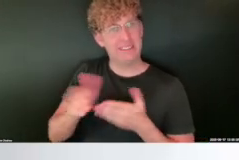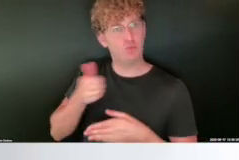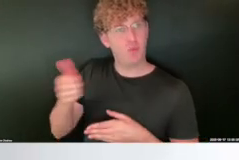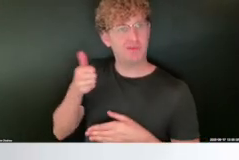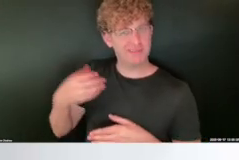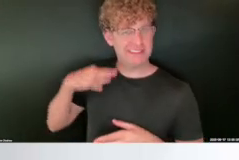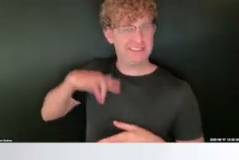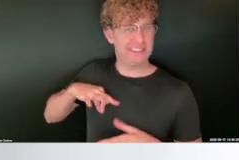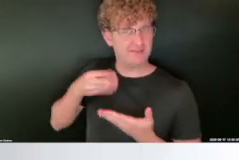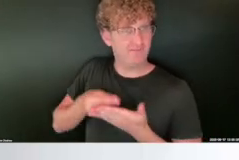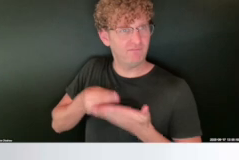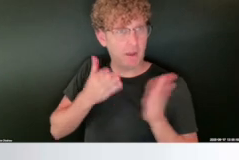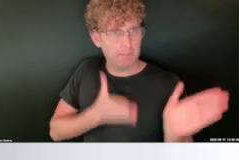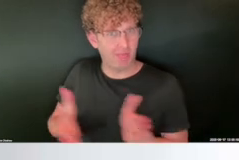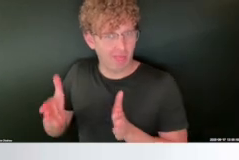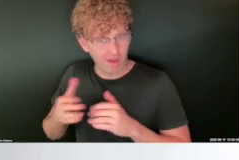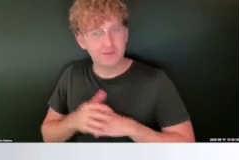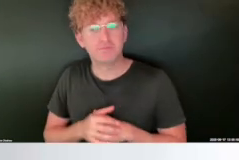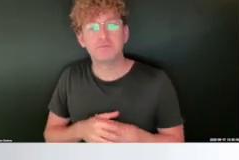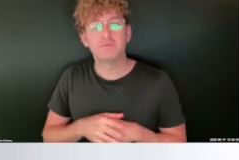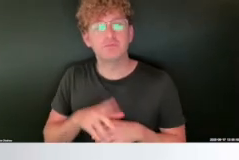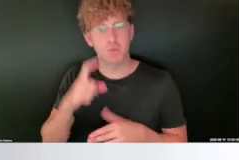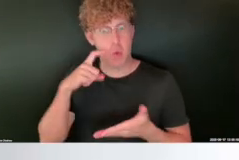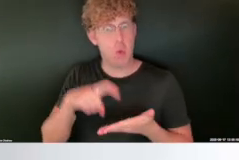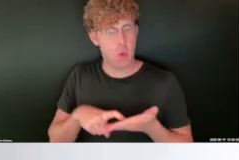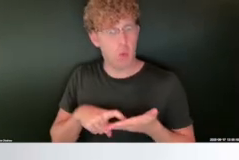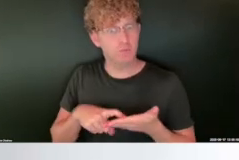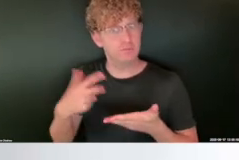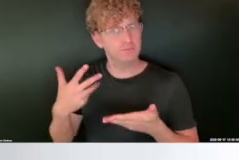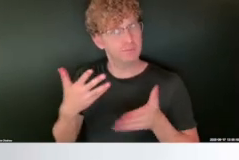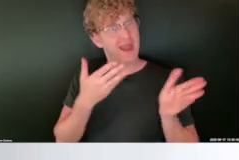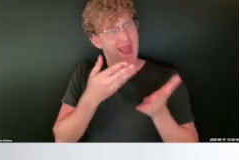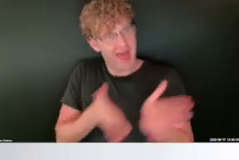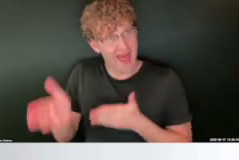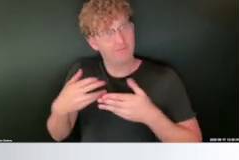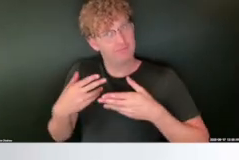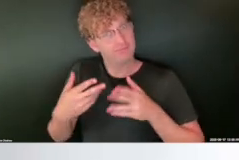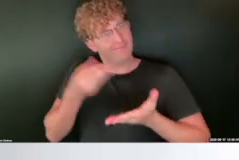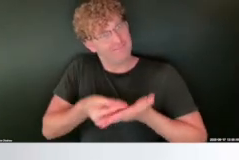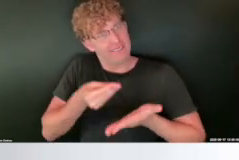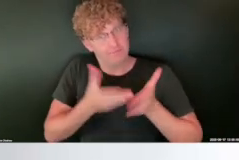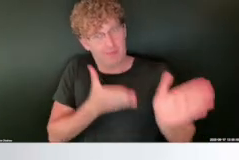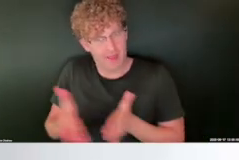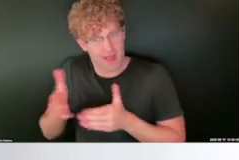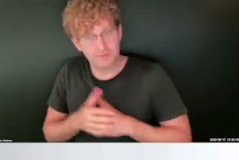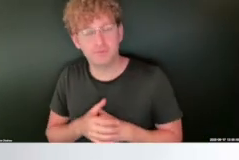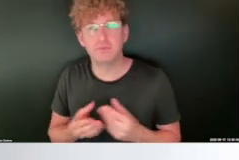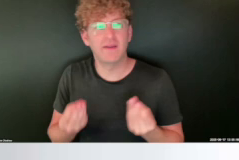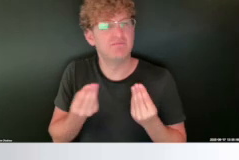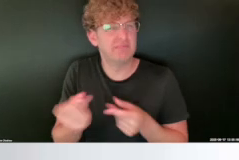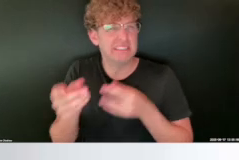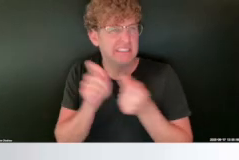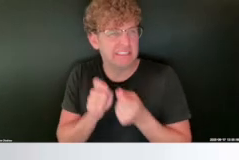that we also call the plan the funding plan. Here are a few quick details. We'll post